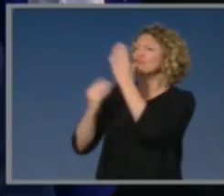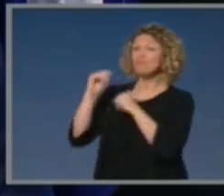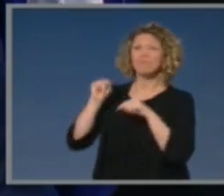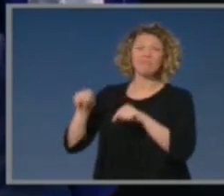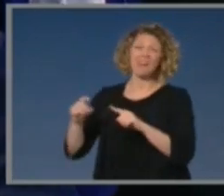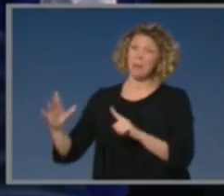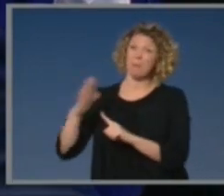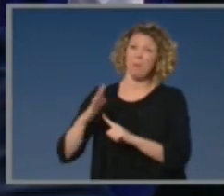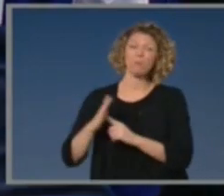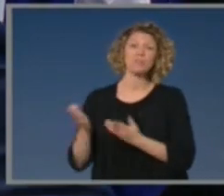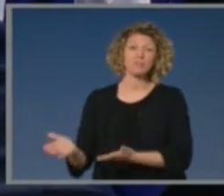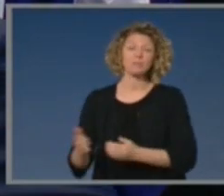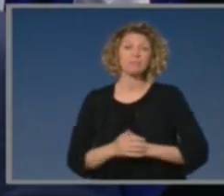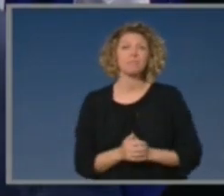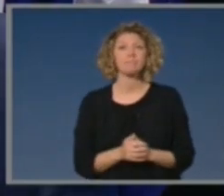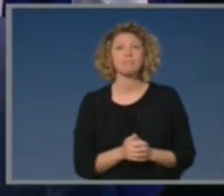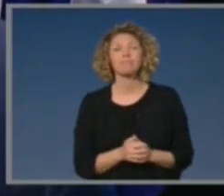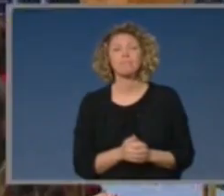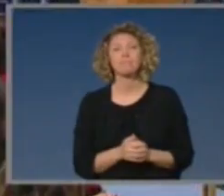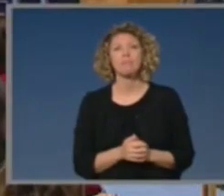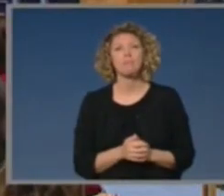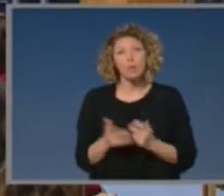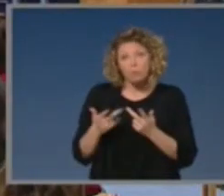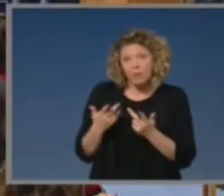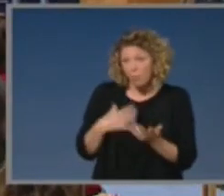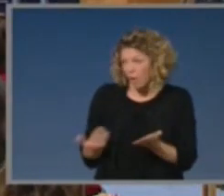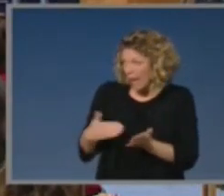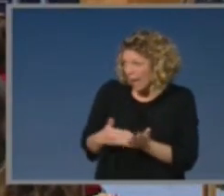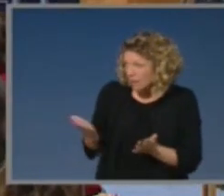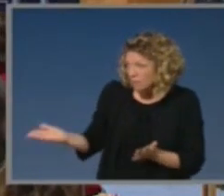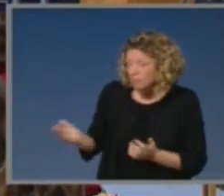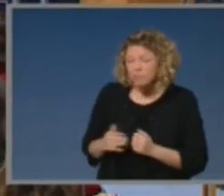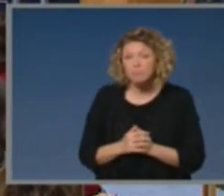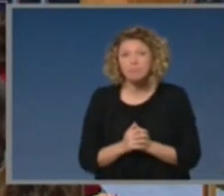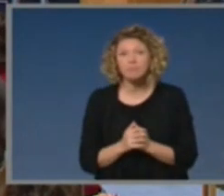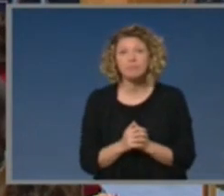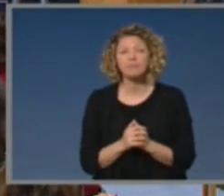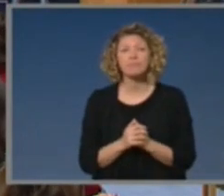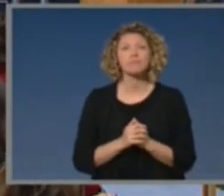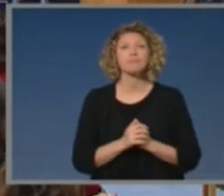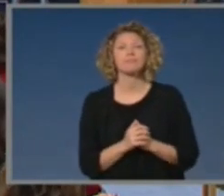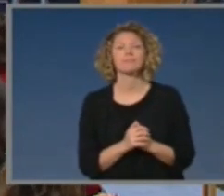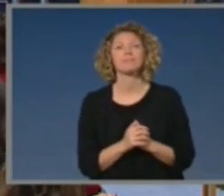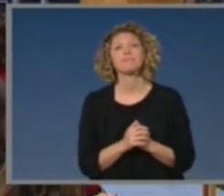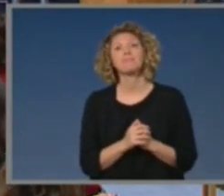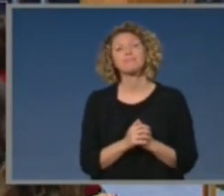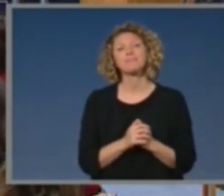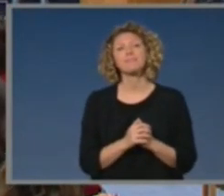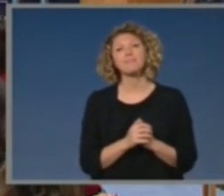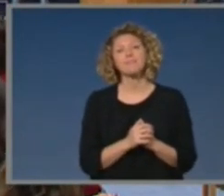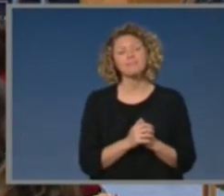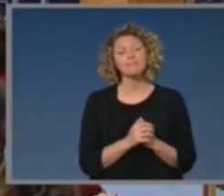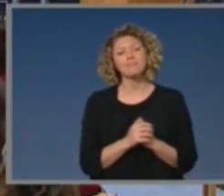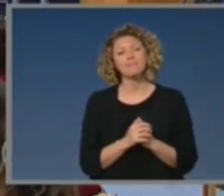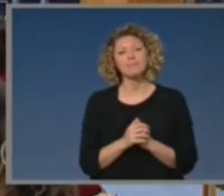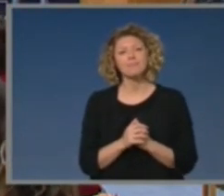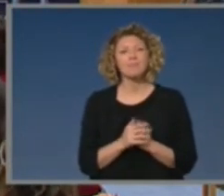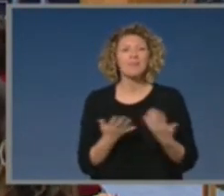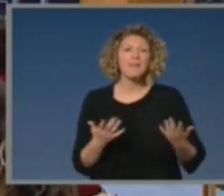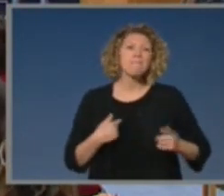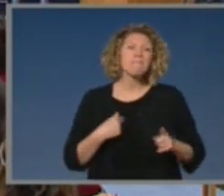Ned, did you want to add? Yeah, I think... You're probably going to need to go to Mike. Need to go to a mic. It's a little hard to